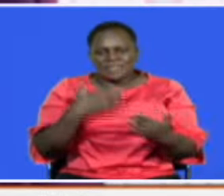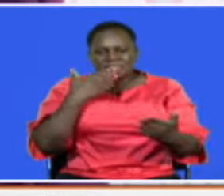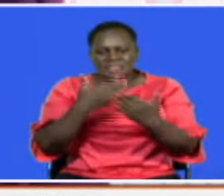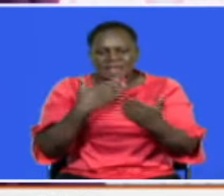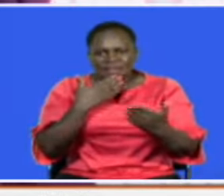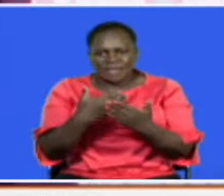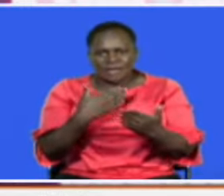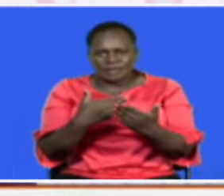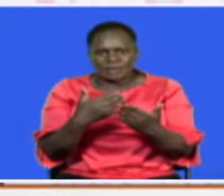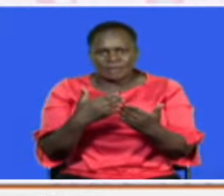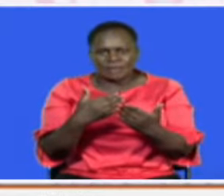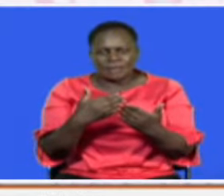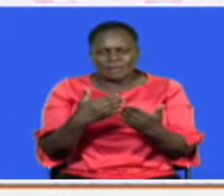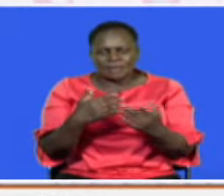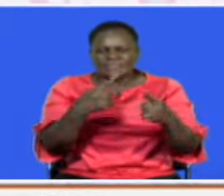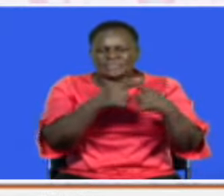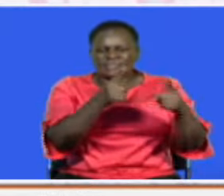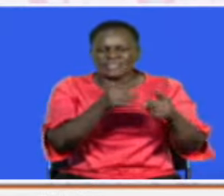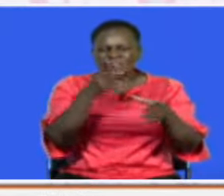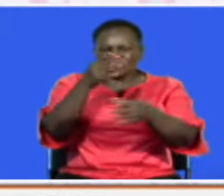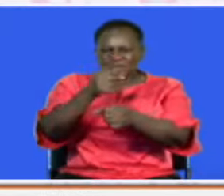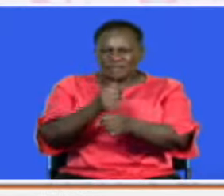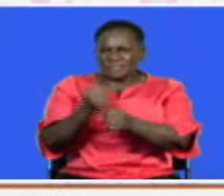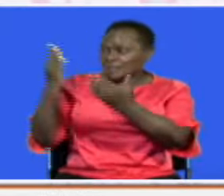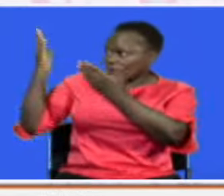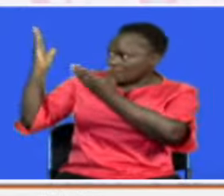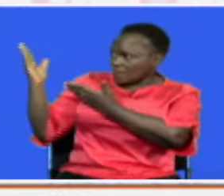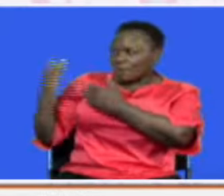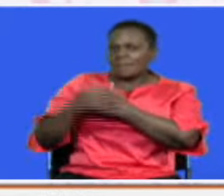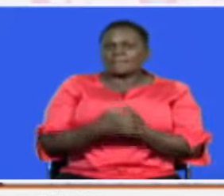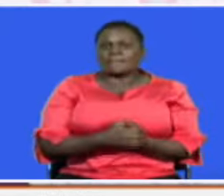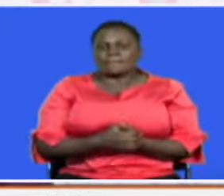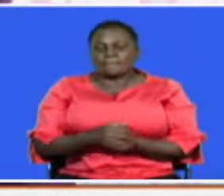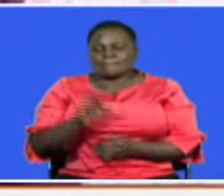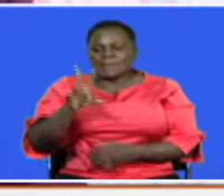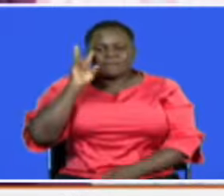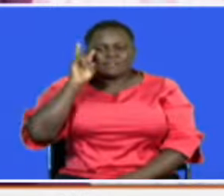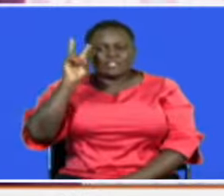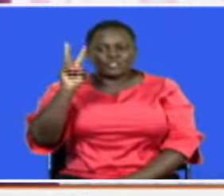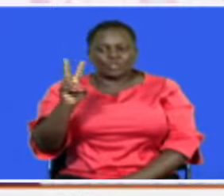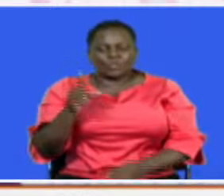appreciation to PACRO, Tetra Pak, Naivas, for